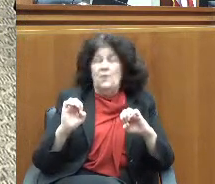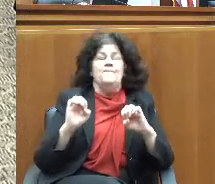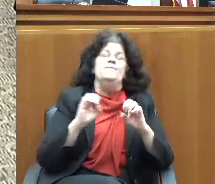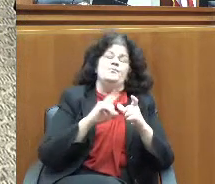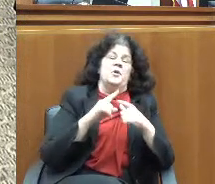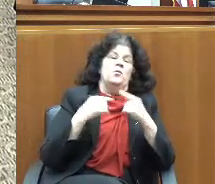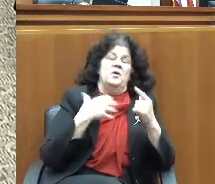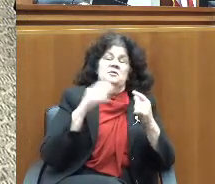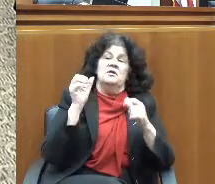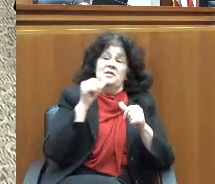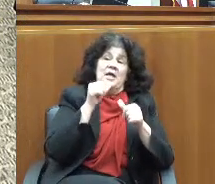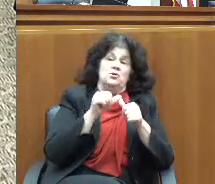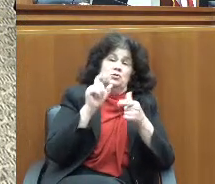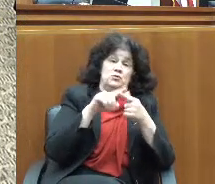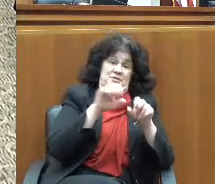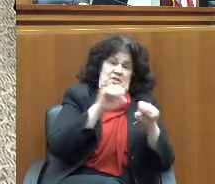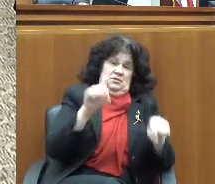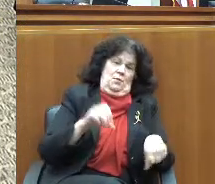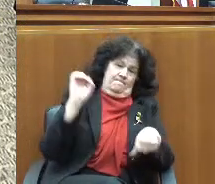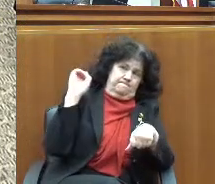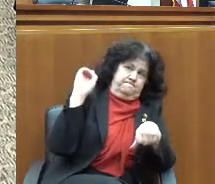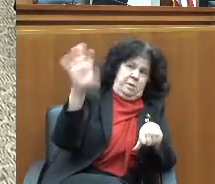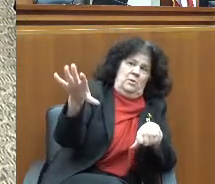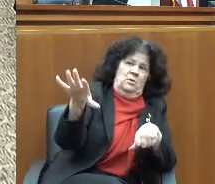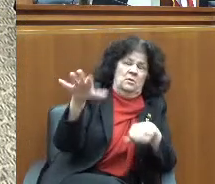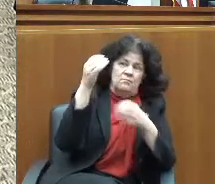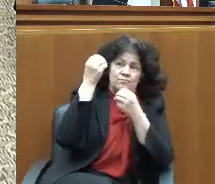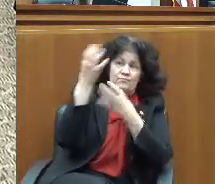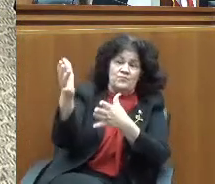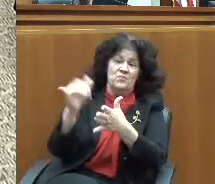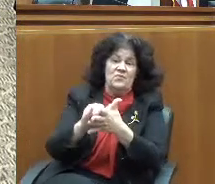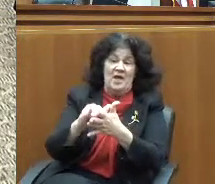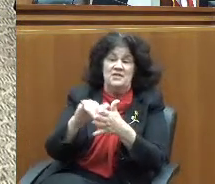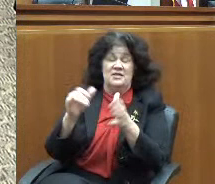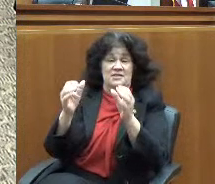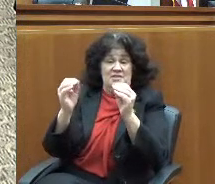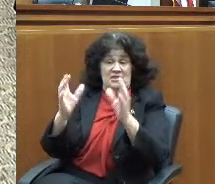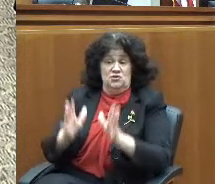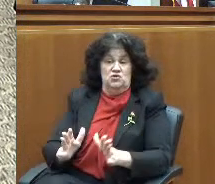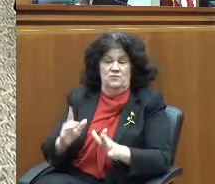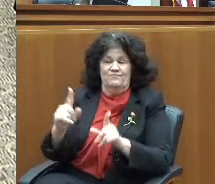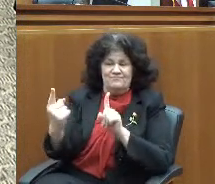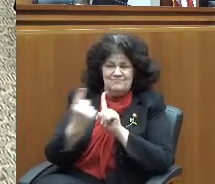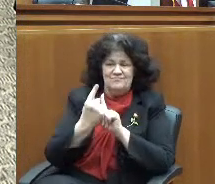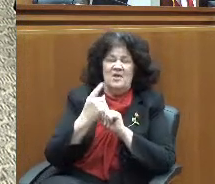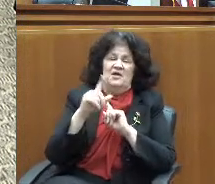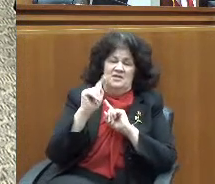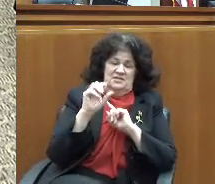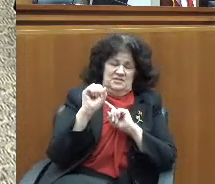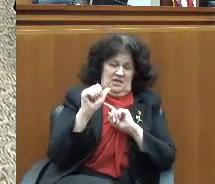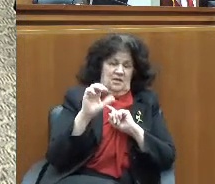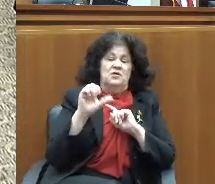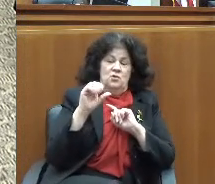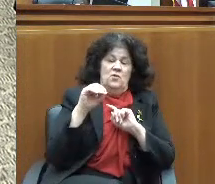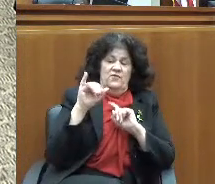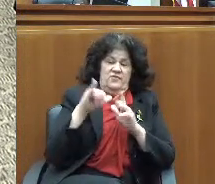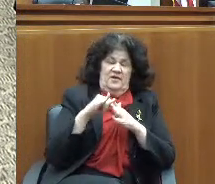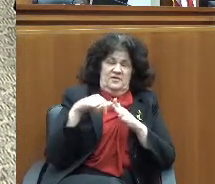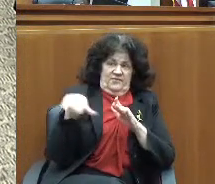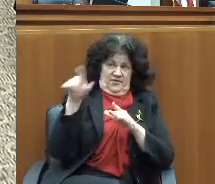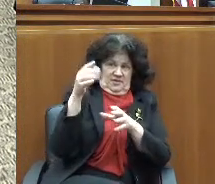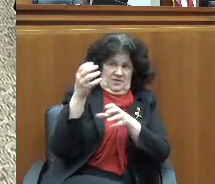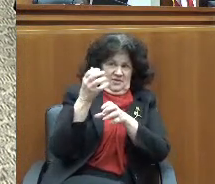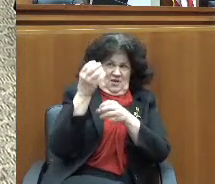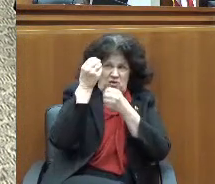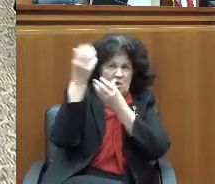to that system notifying them that this individual teacher had to come before TSAC so that they would have a notification of